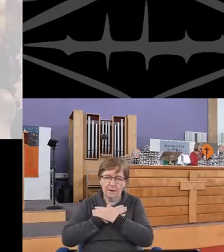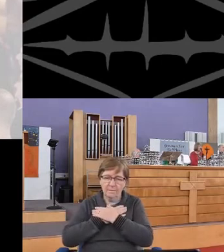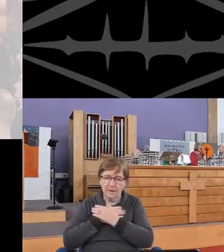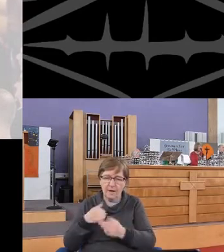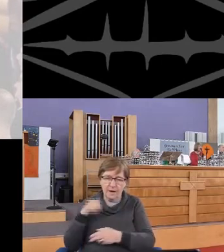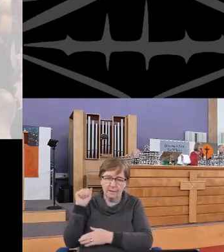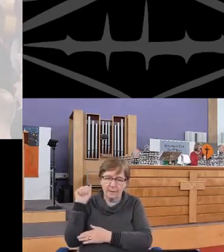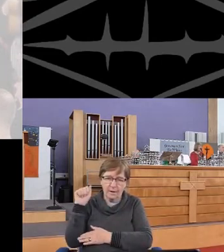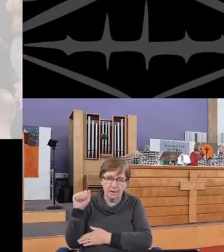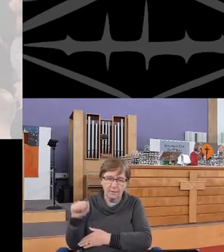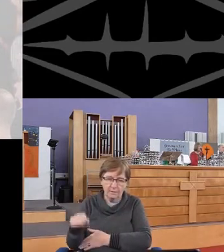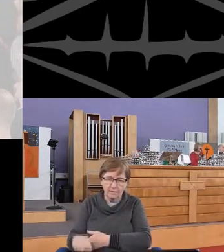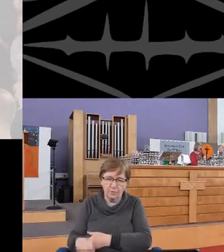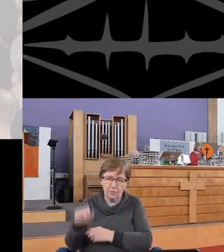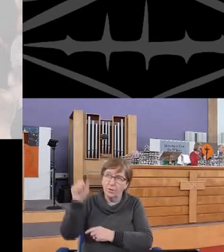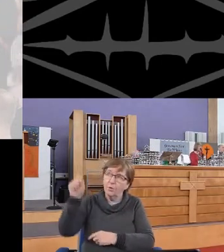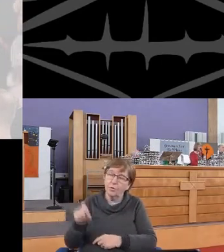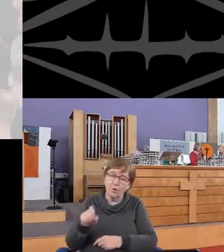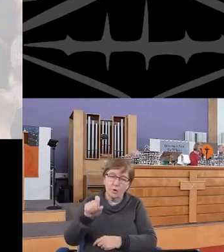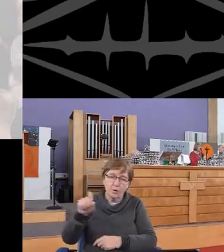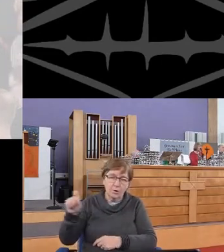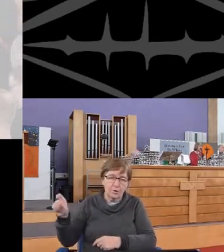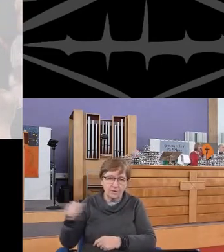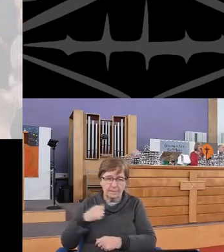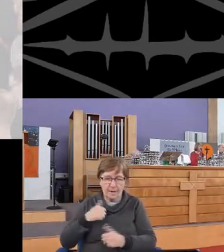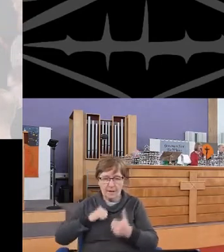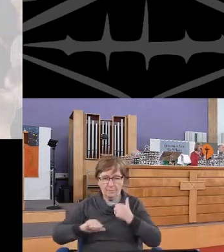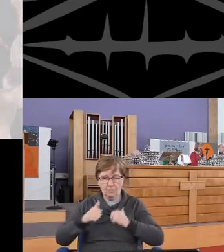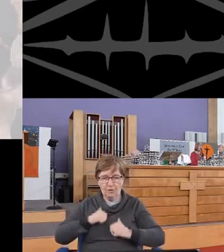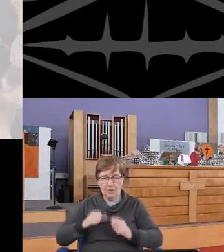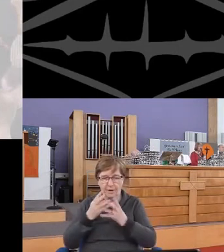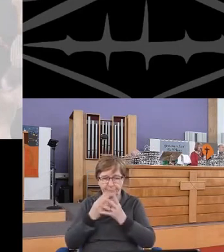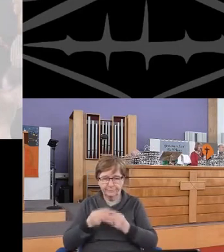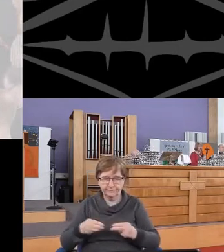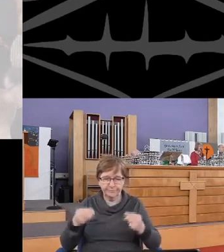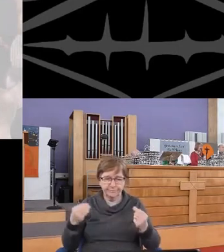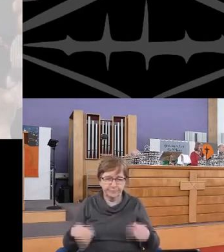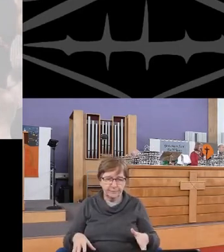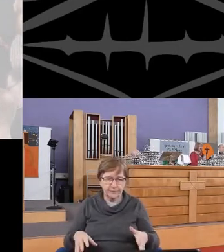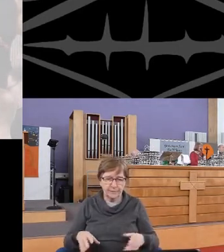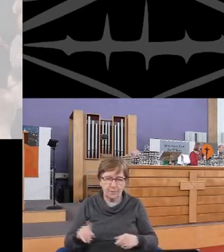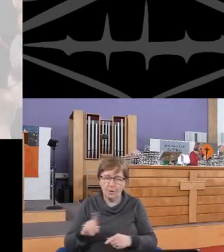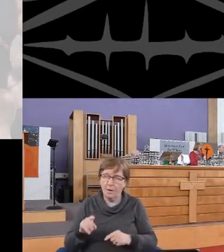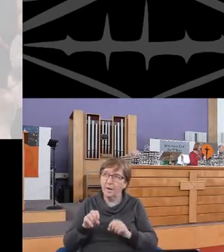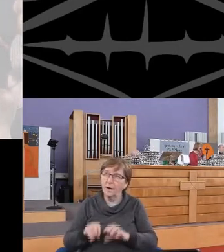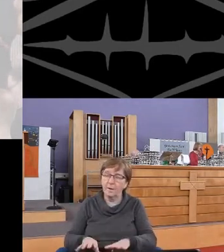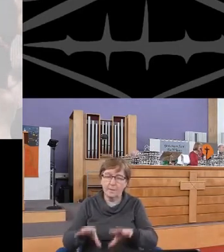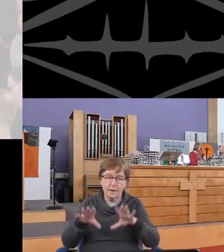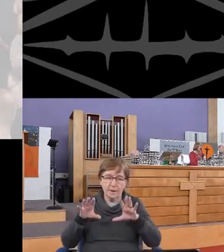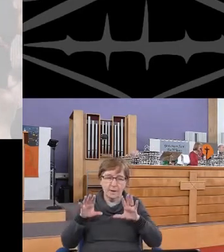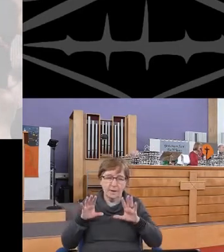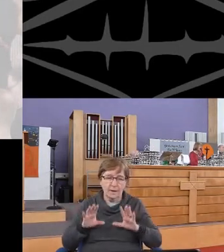amazing love! I bow before the cross, my pride reaches to dust.